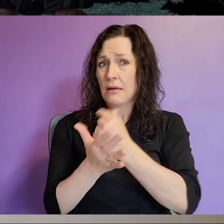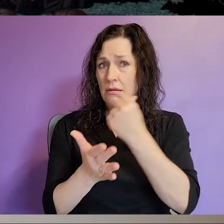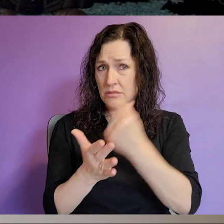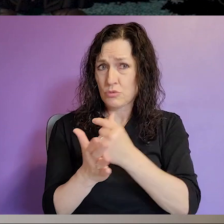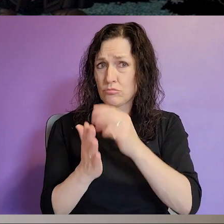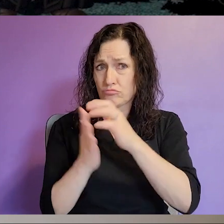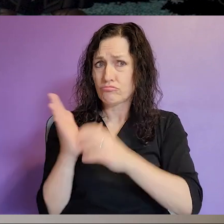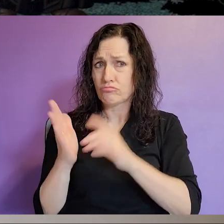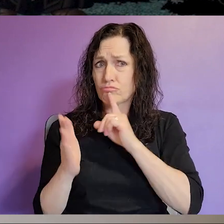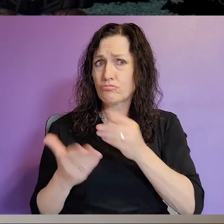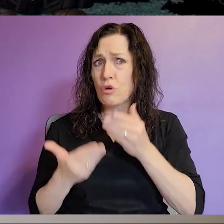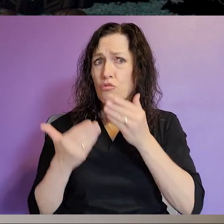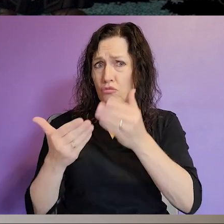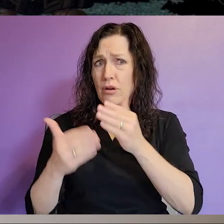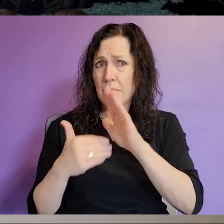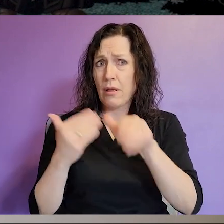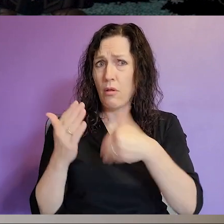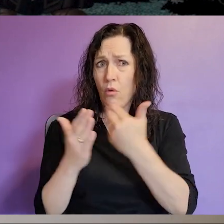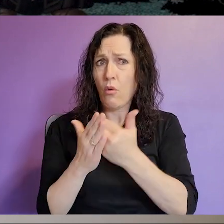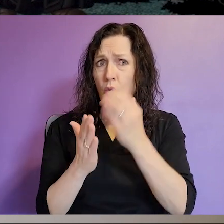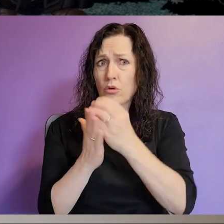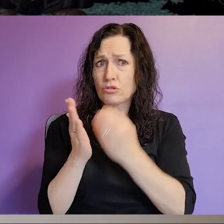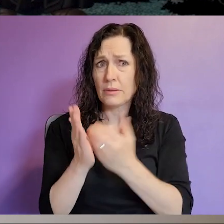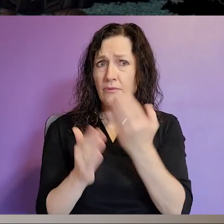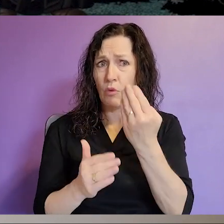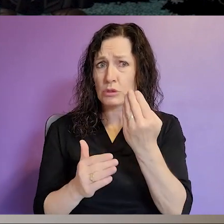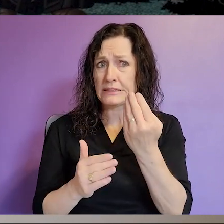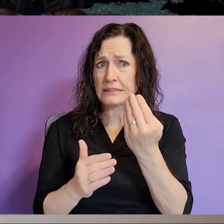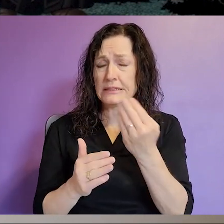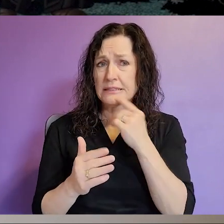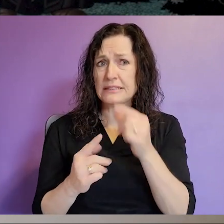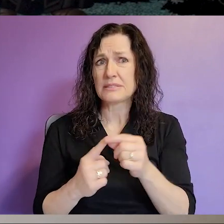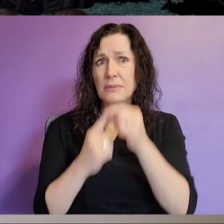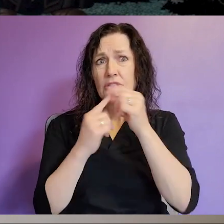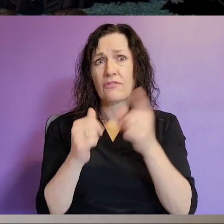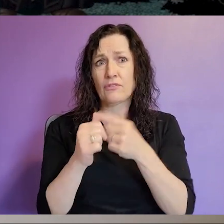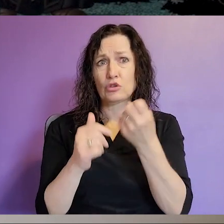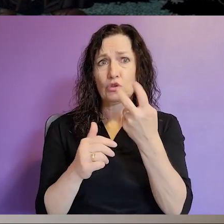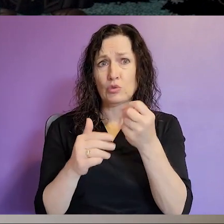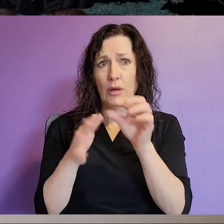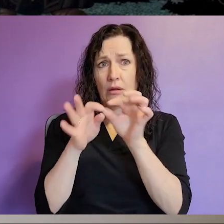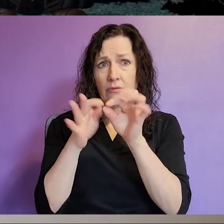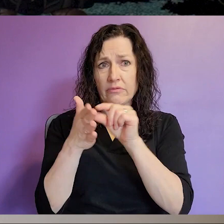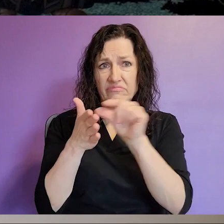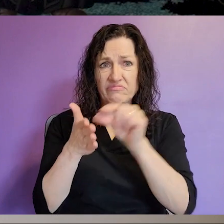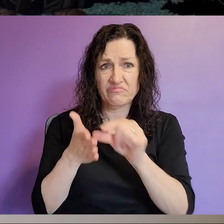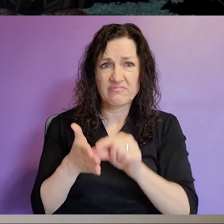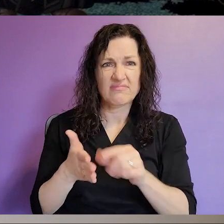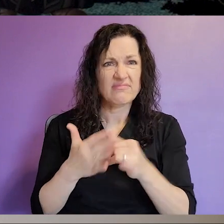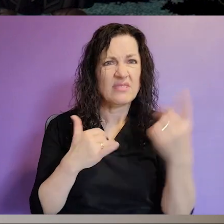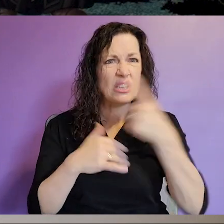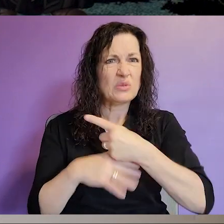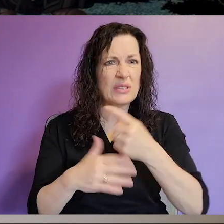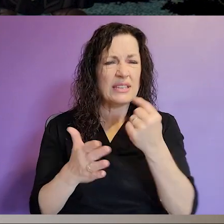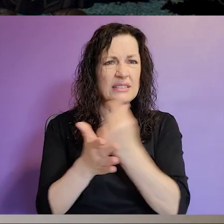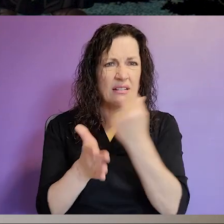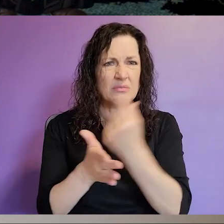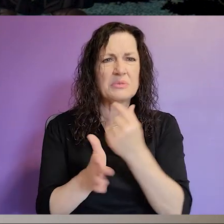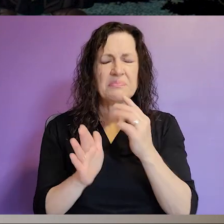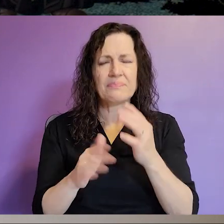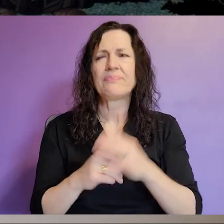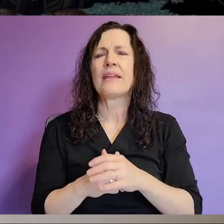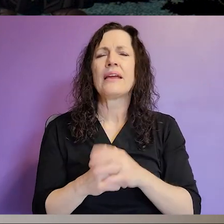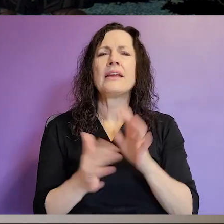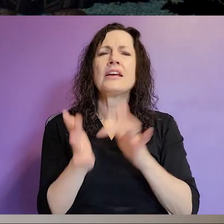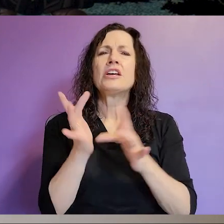at the end of today's gospel, and I highly recommend reading chapter 14, especially the first 12 verses, which